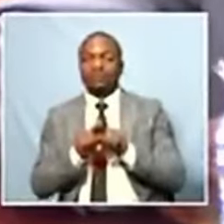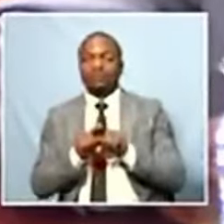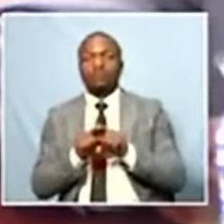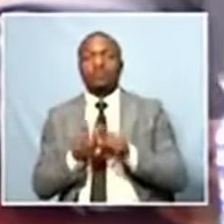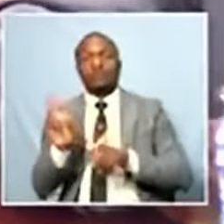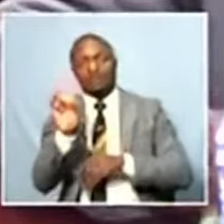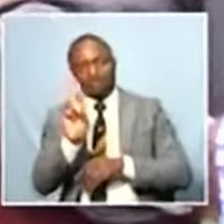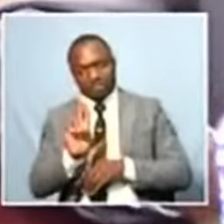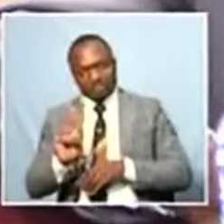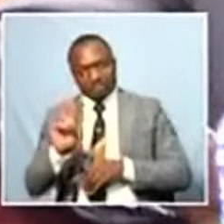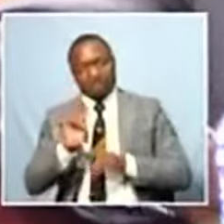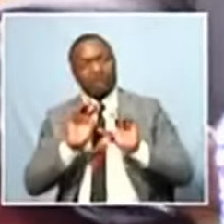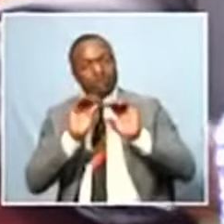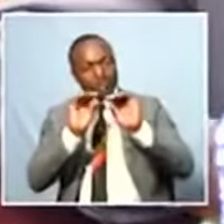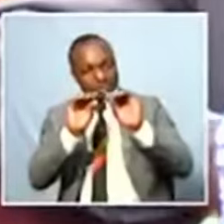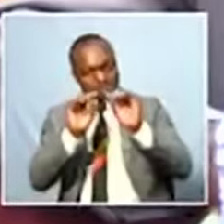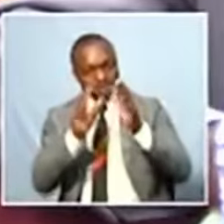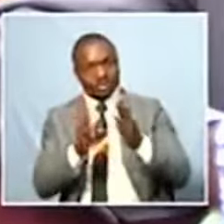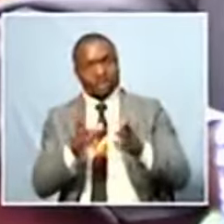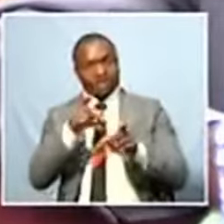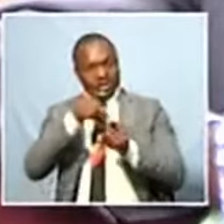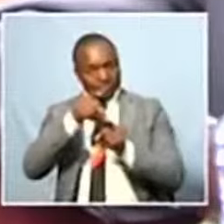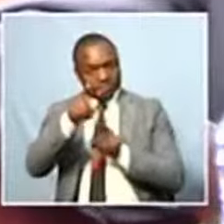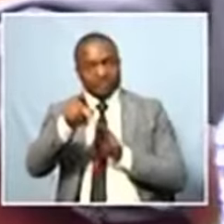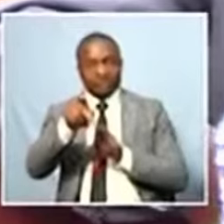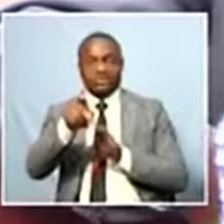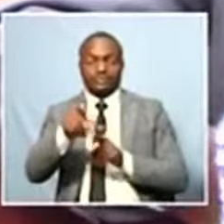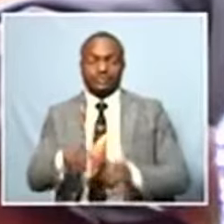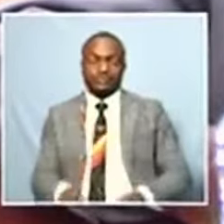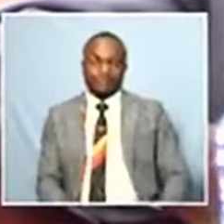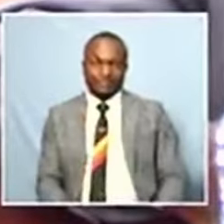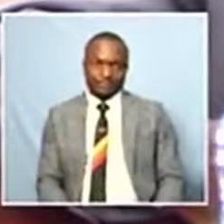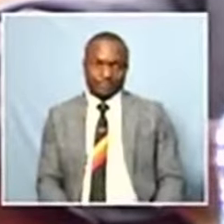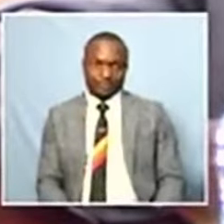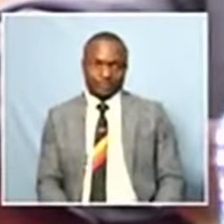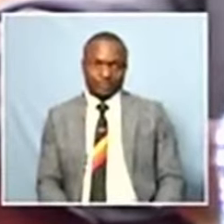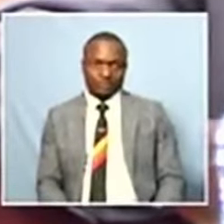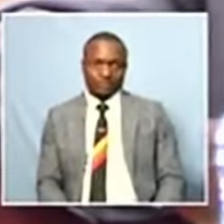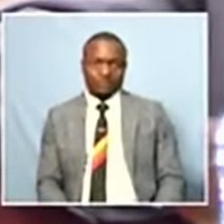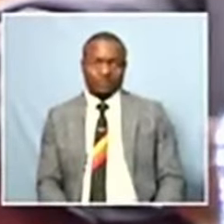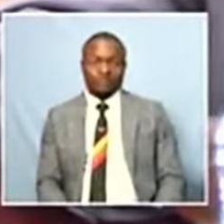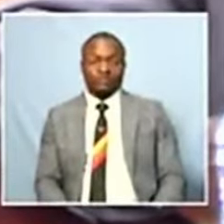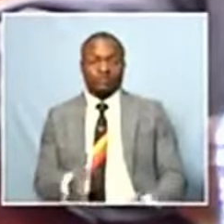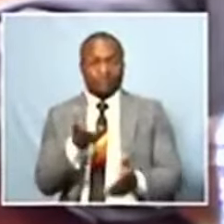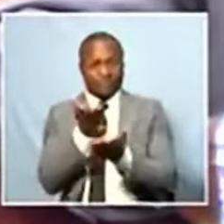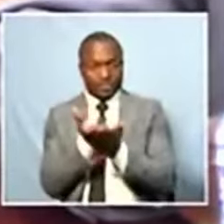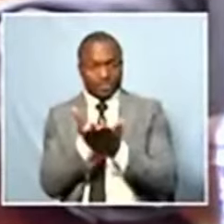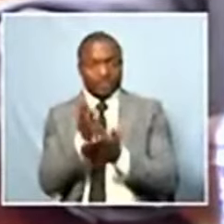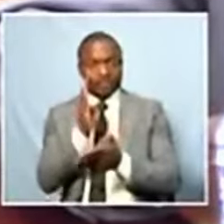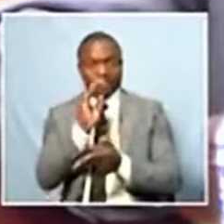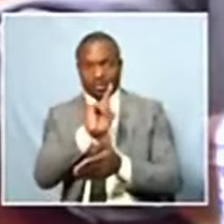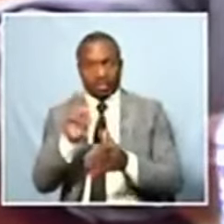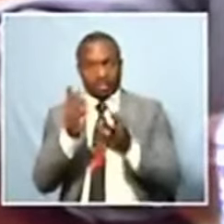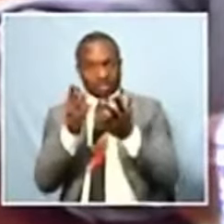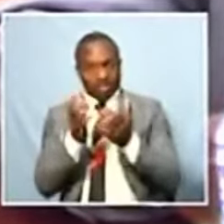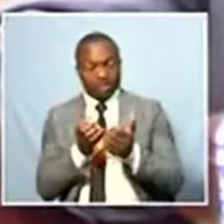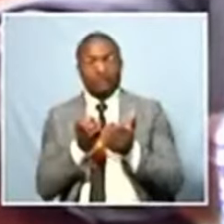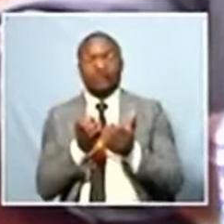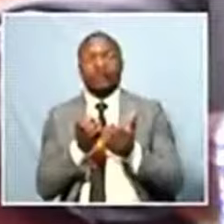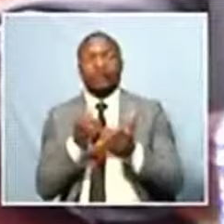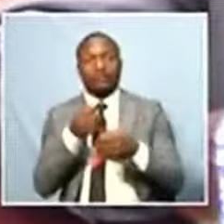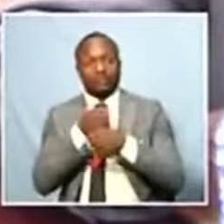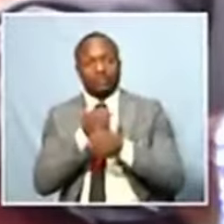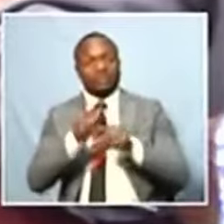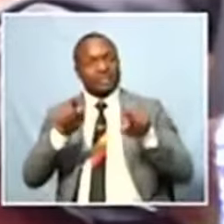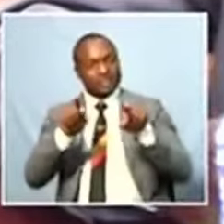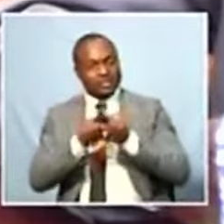of the teacher professionalism. Therefore, the proposed bill seeks to establish a